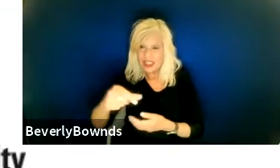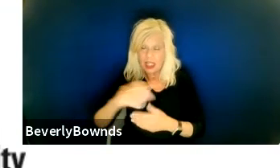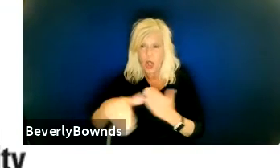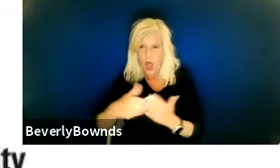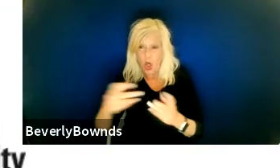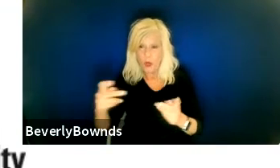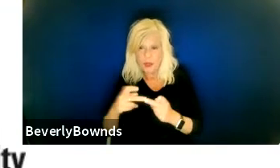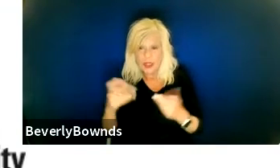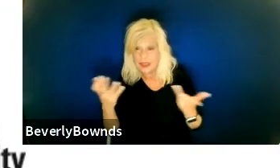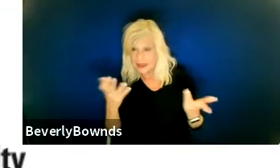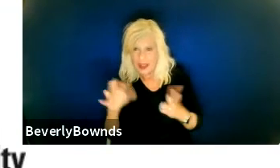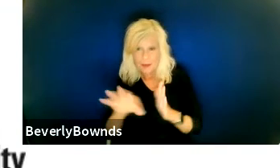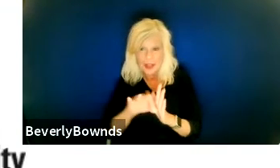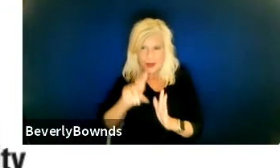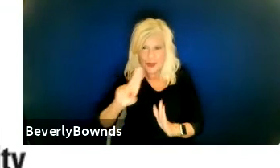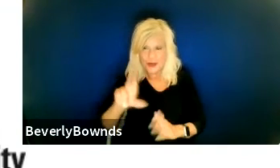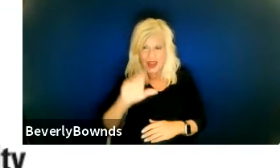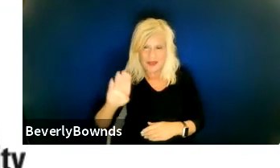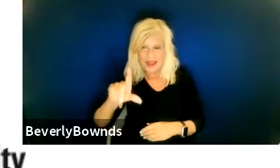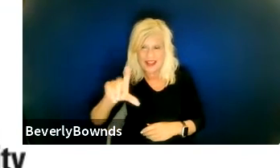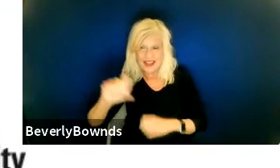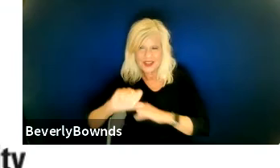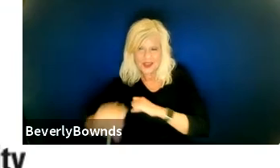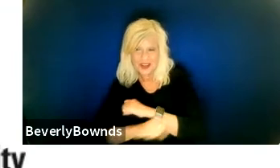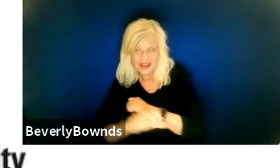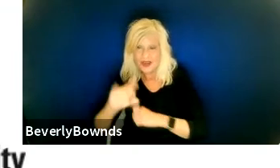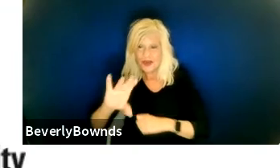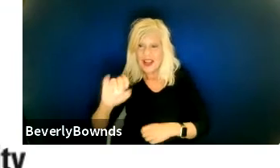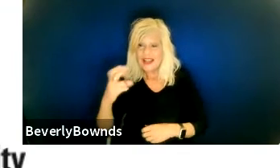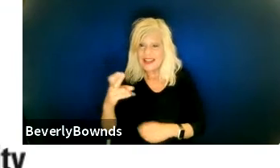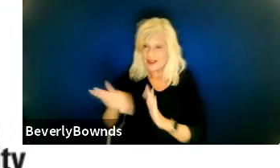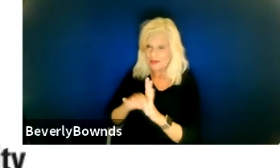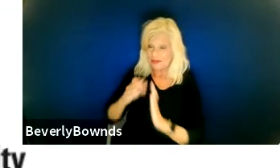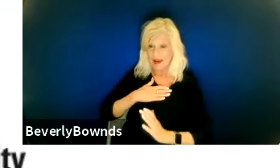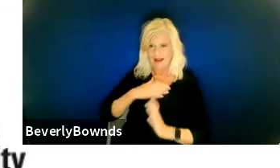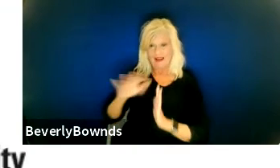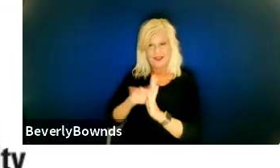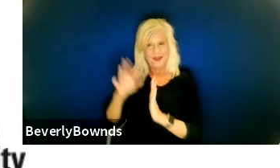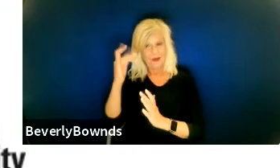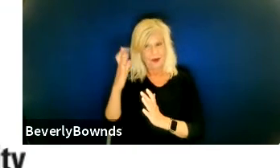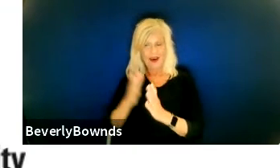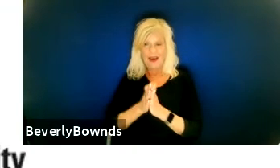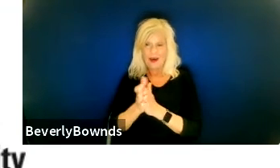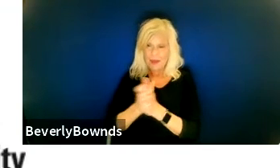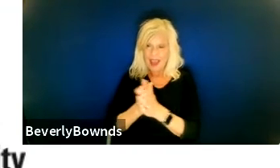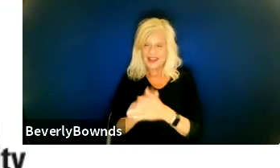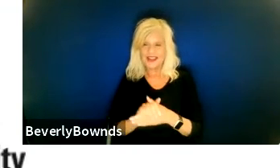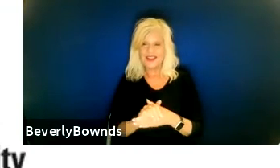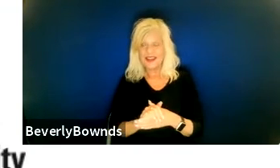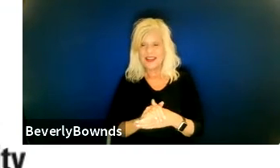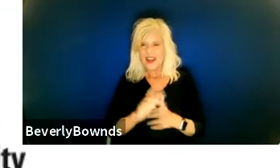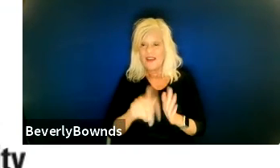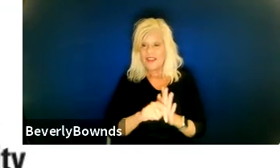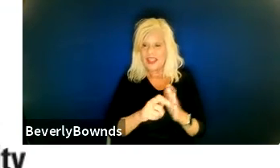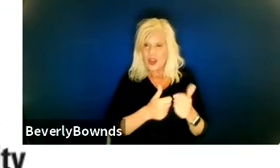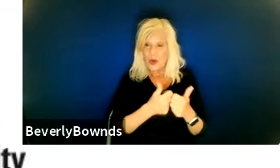I chose UAB, Lakeshore Foundation, and RECTech because my passion is video gaming and telehealth. And so as